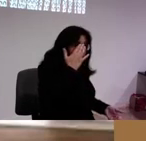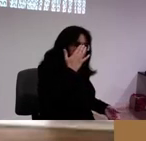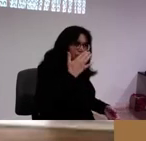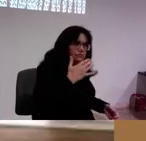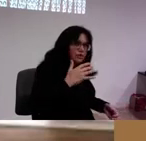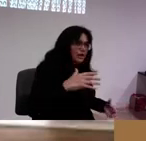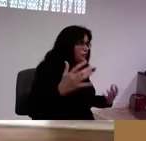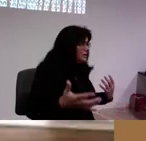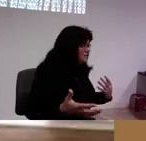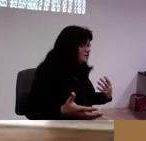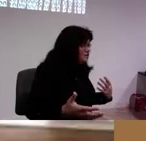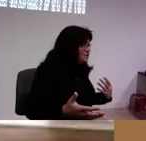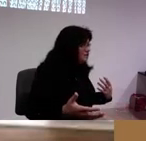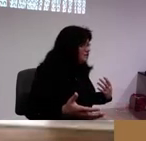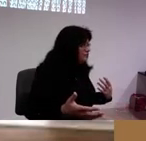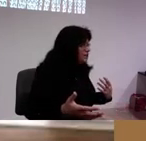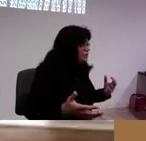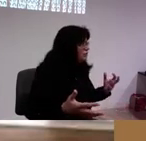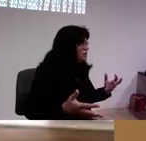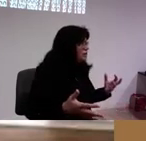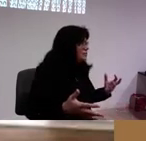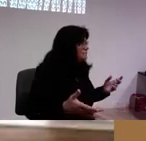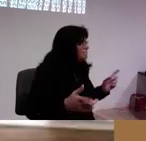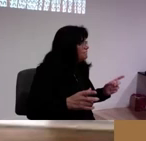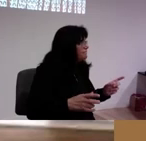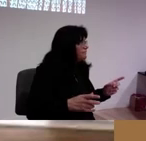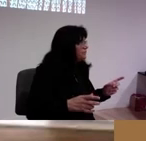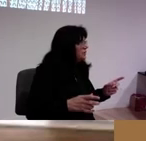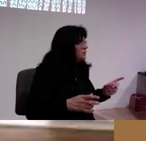when you have an idea and you think,